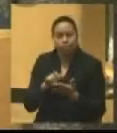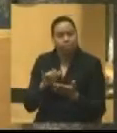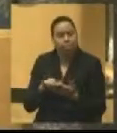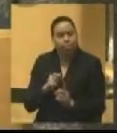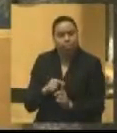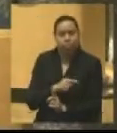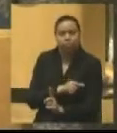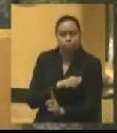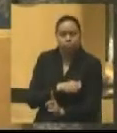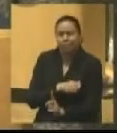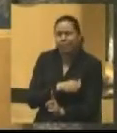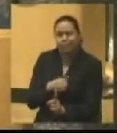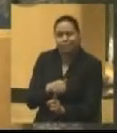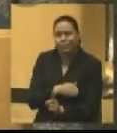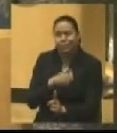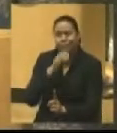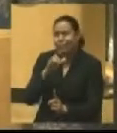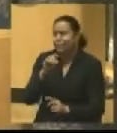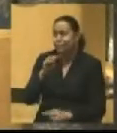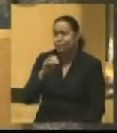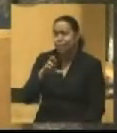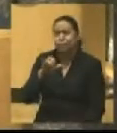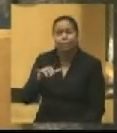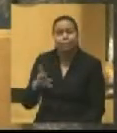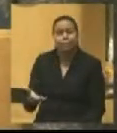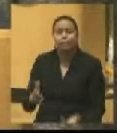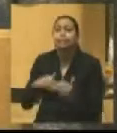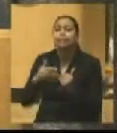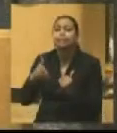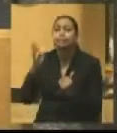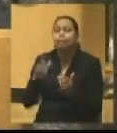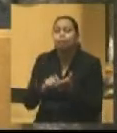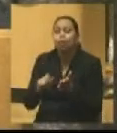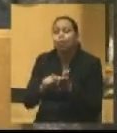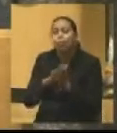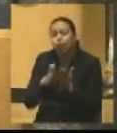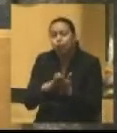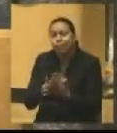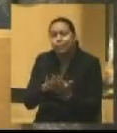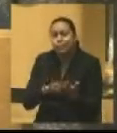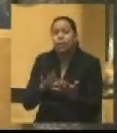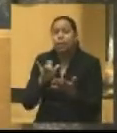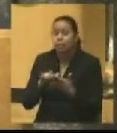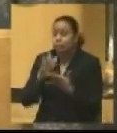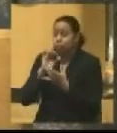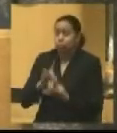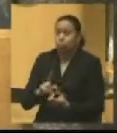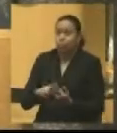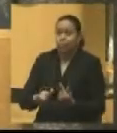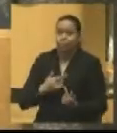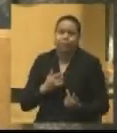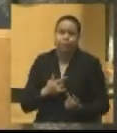not democracy. Our next speaker's books, in some form or fashion, take their bearings from this